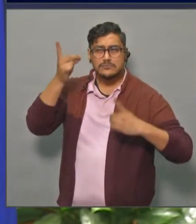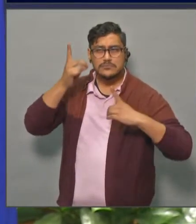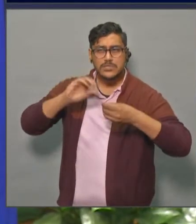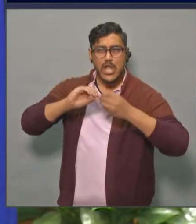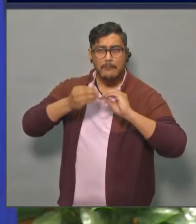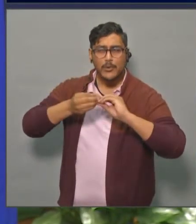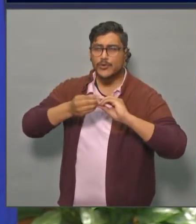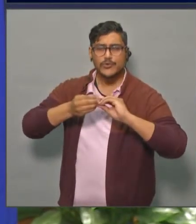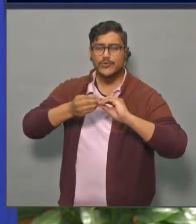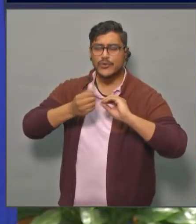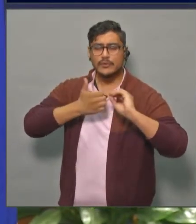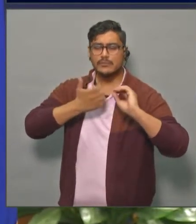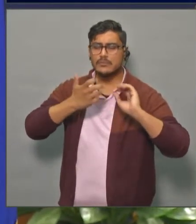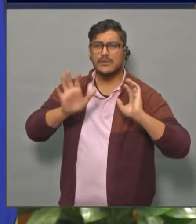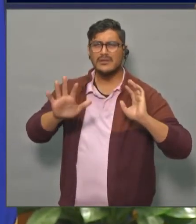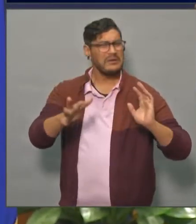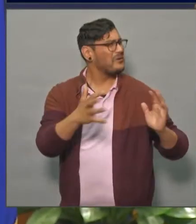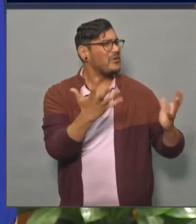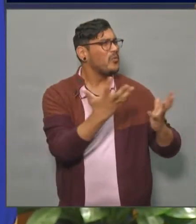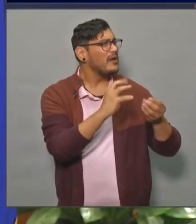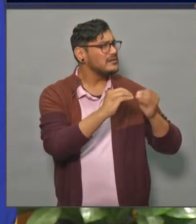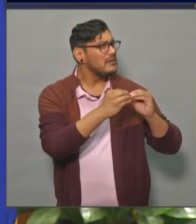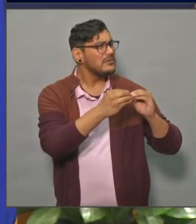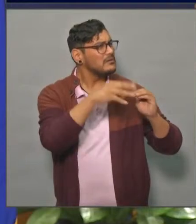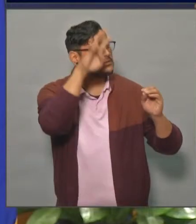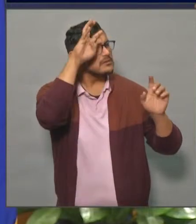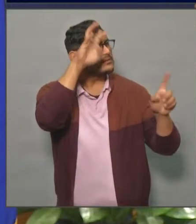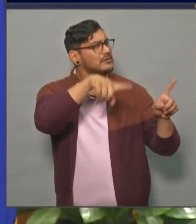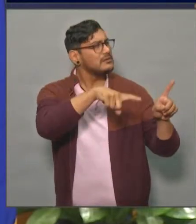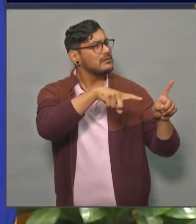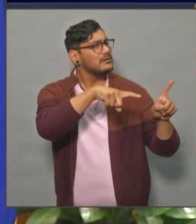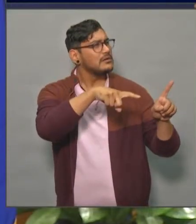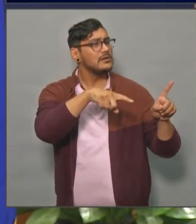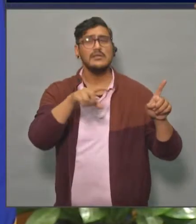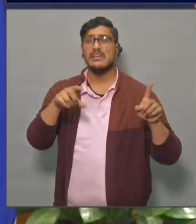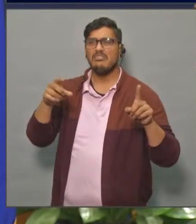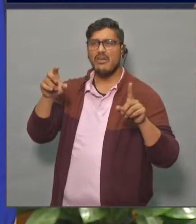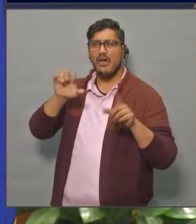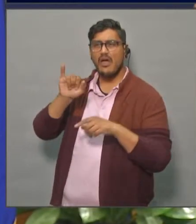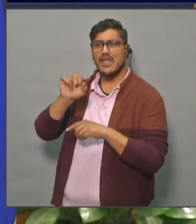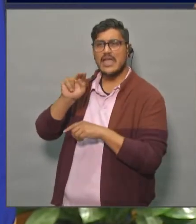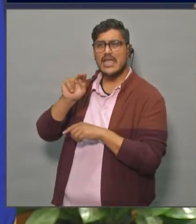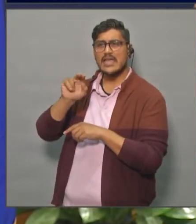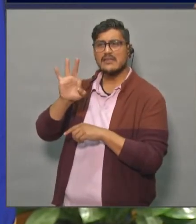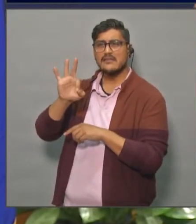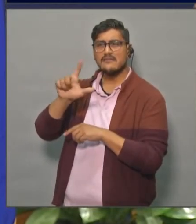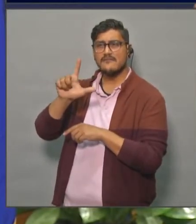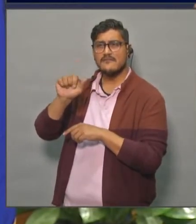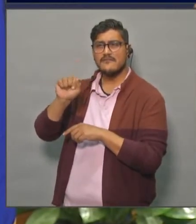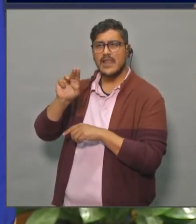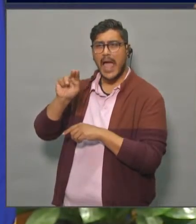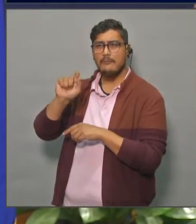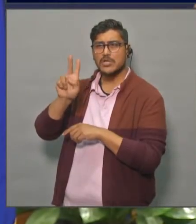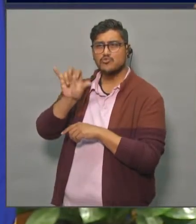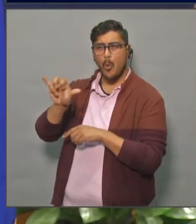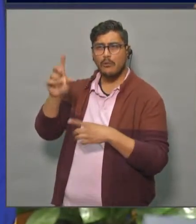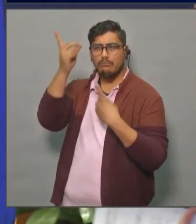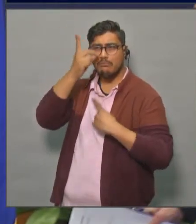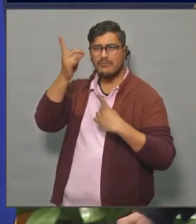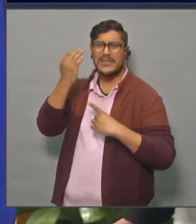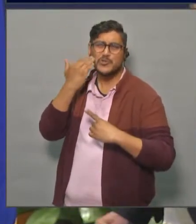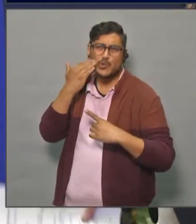I got that wrong. The what numbers, Claudia? The what numbers? The inflammatory syndrome for the children. You know,